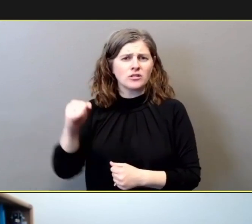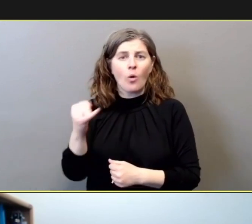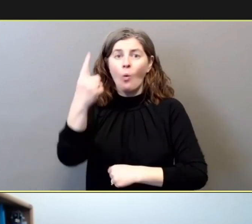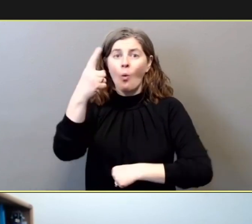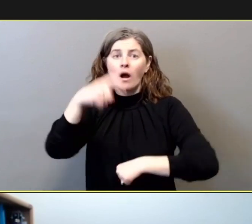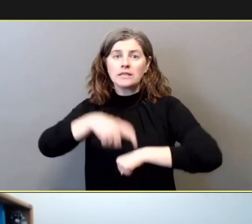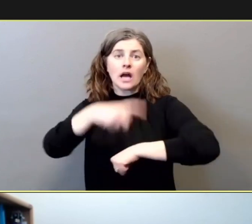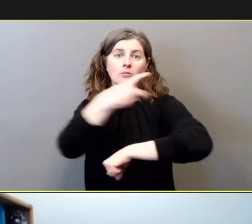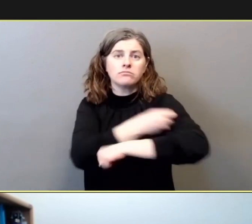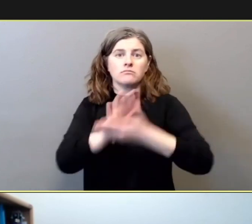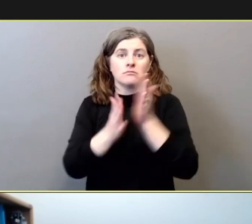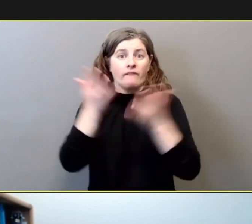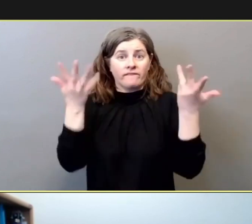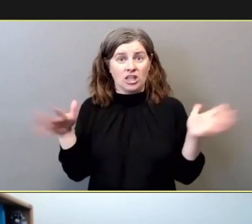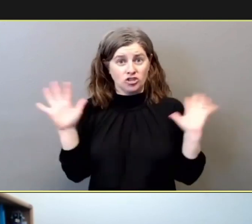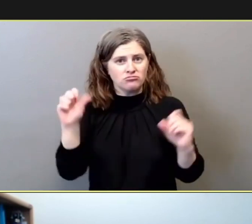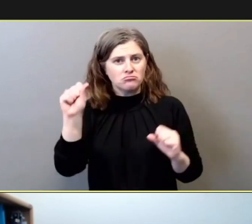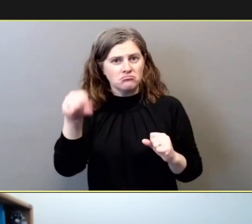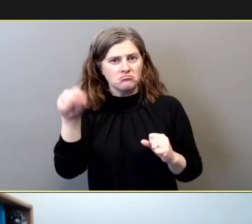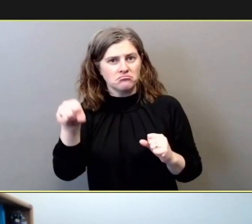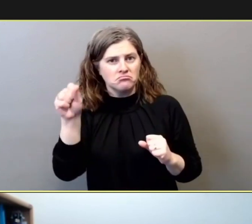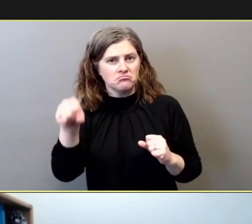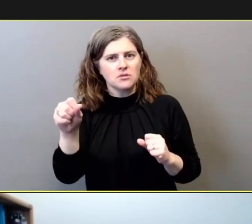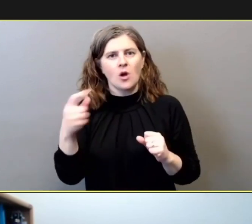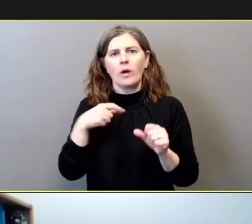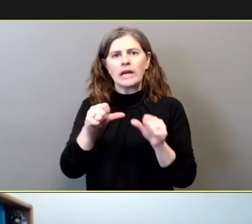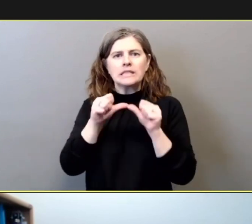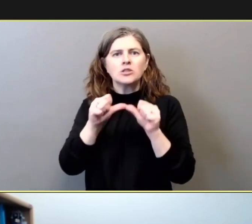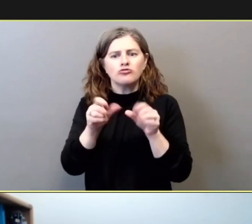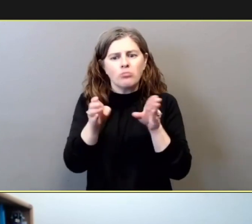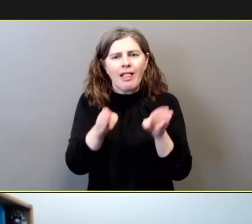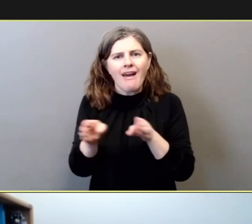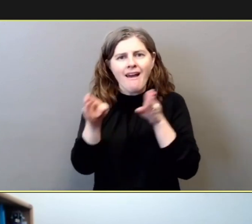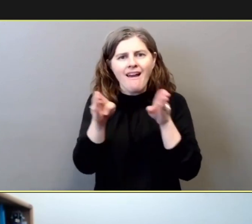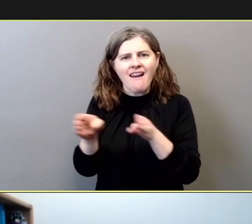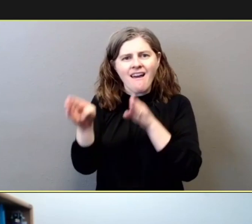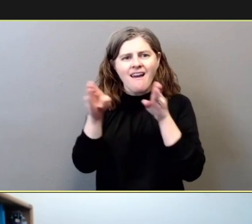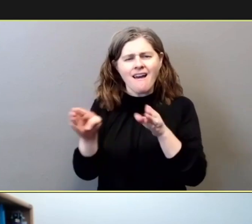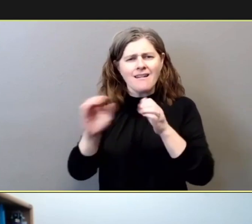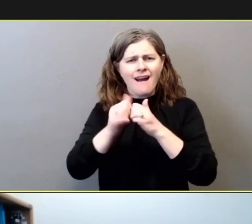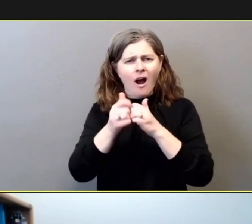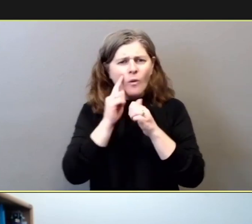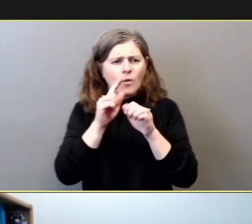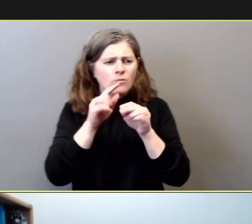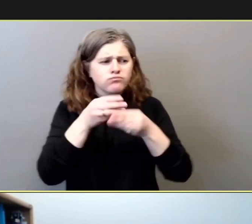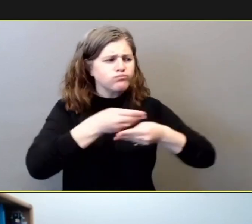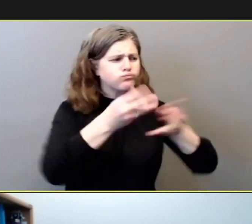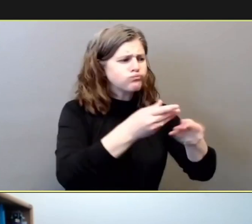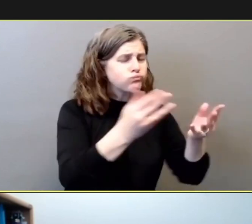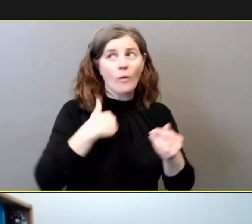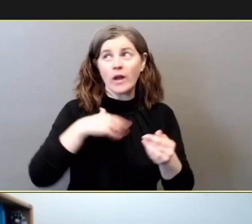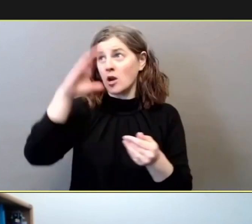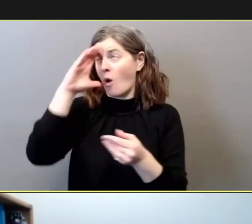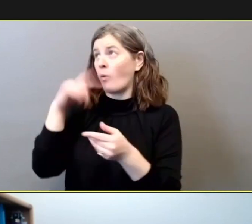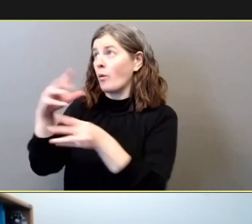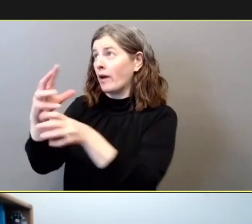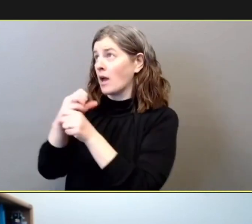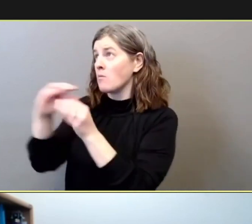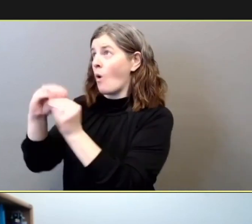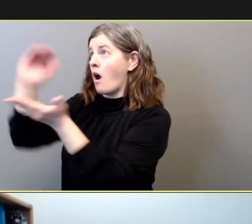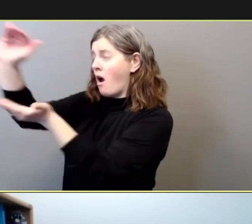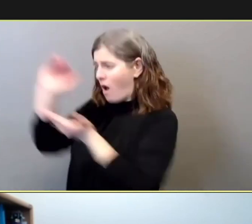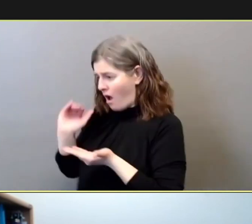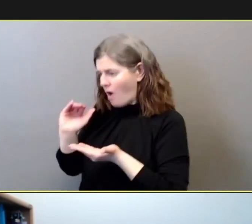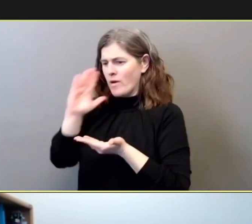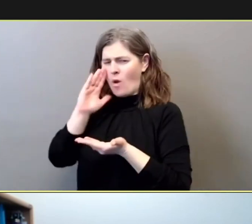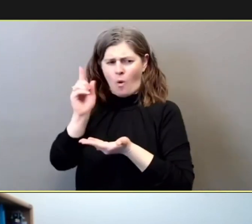and done. So we can plan, we're continuing to plan on how we'll distribute that once we know how many more doses we'll be getting. And